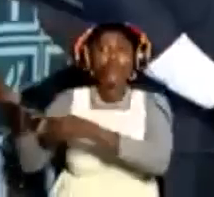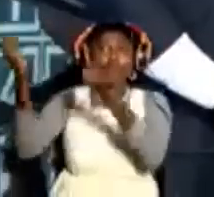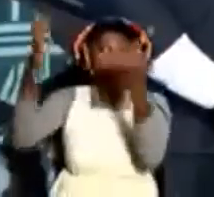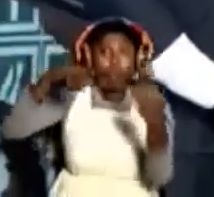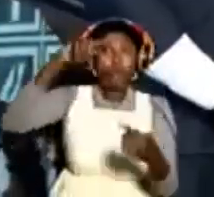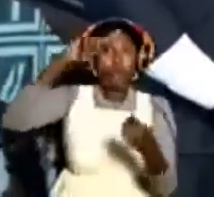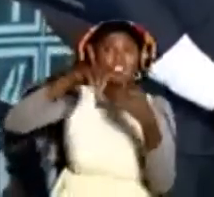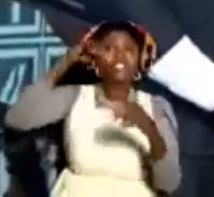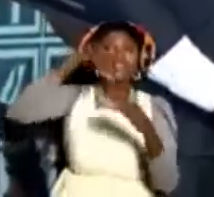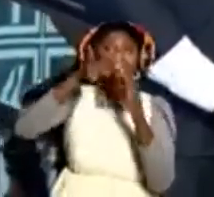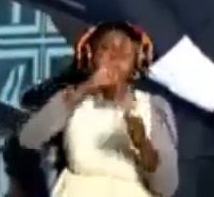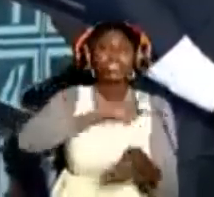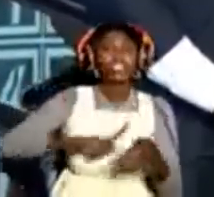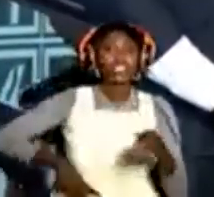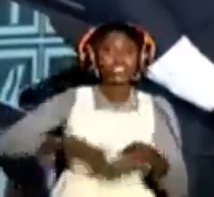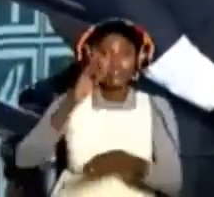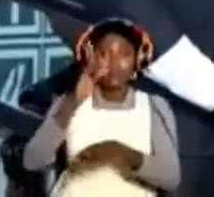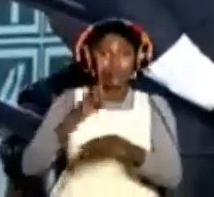kingdom.